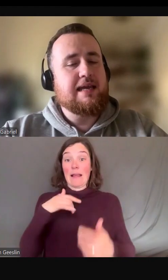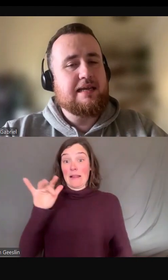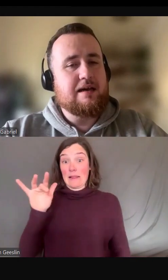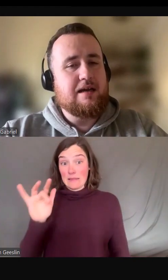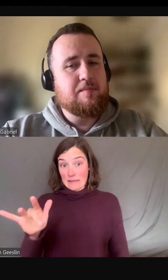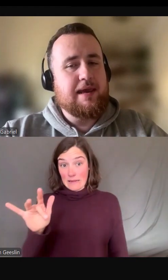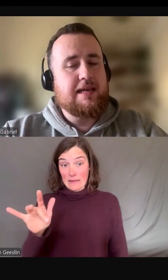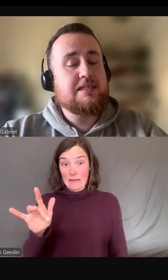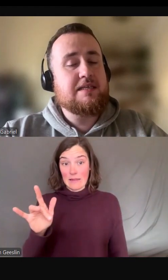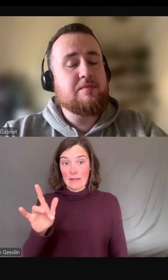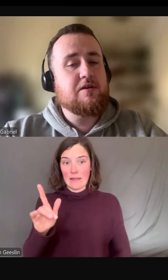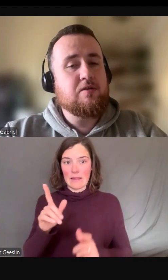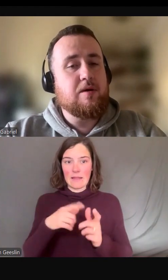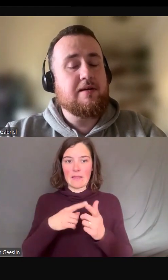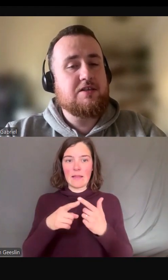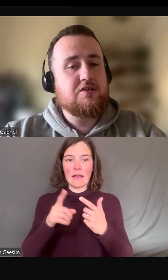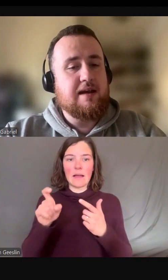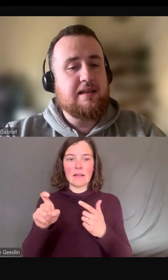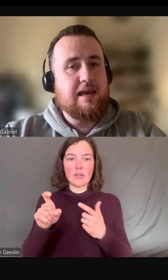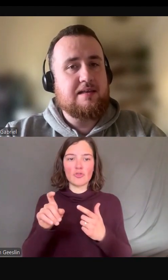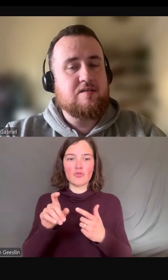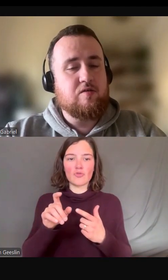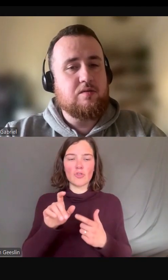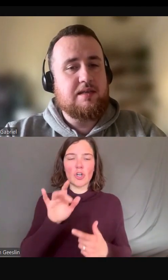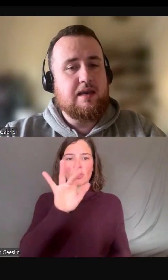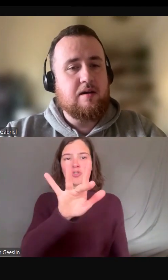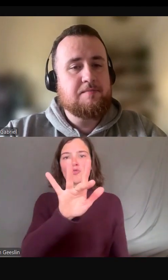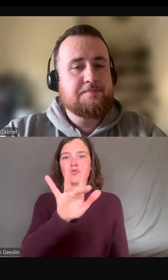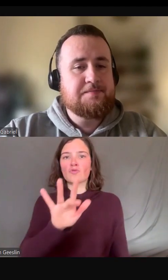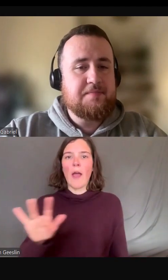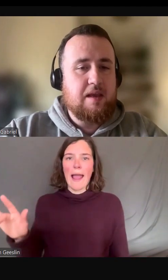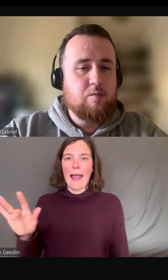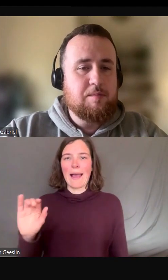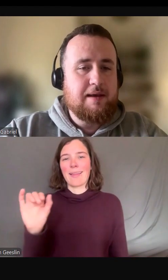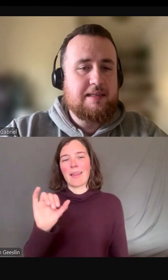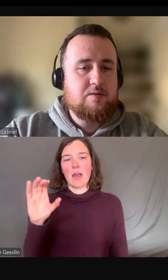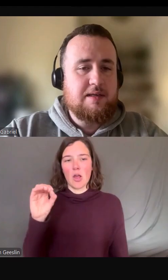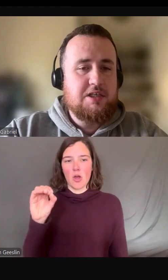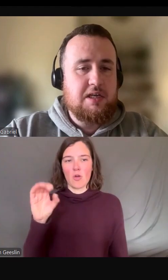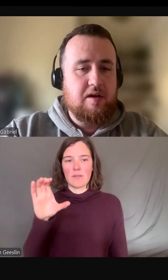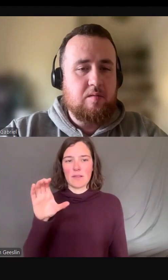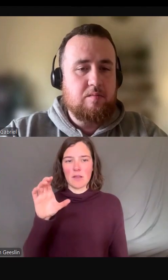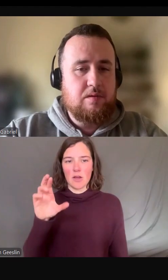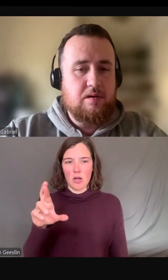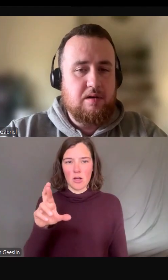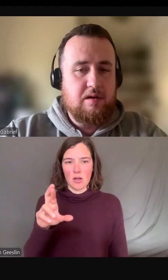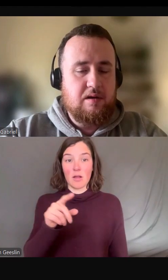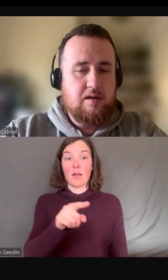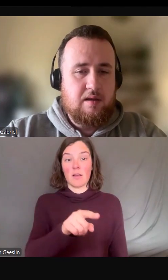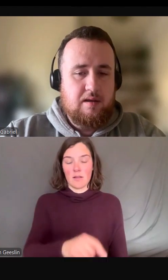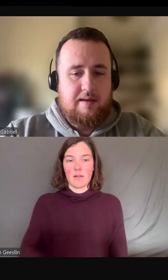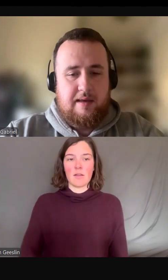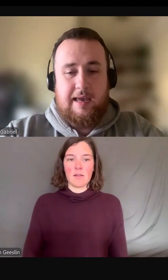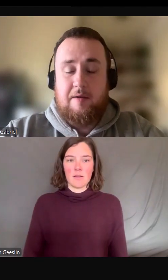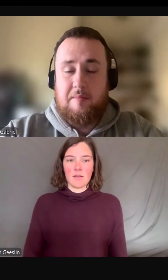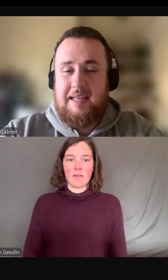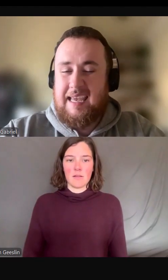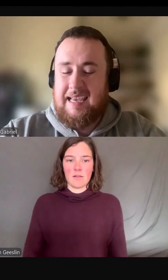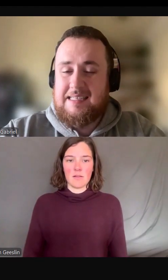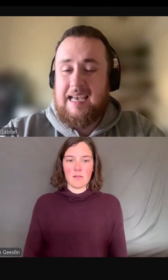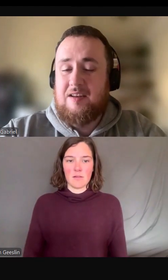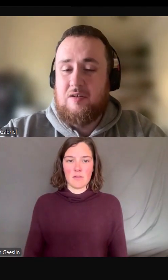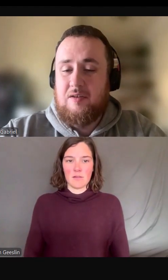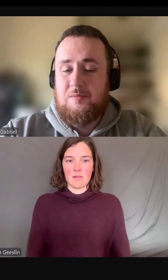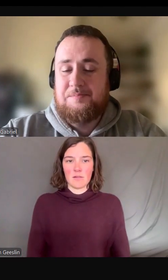drag on the page, similar to our extract text or OCR. We'll pick this question here, and it might take